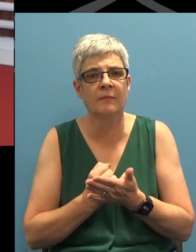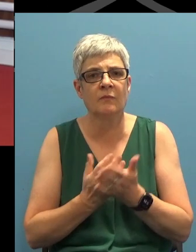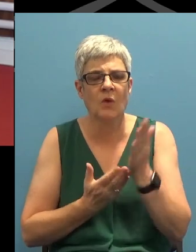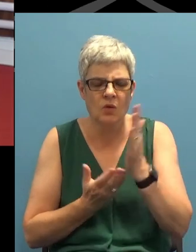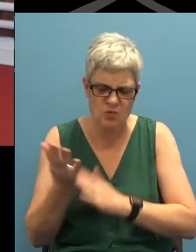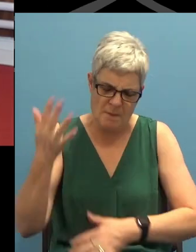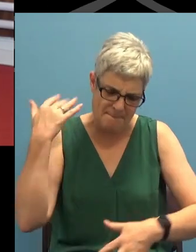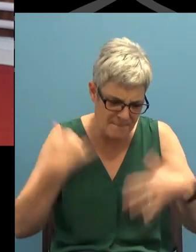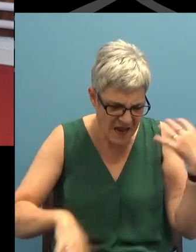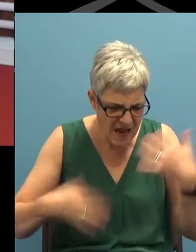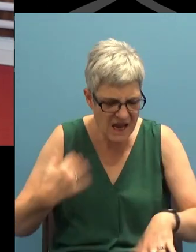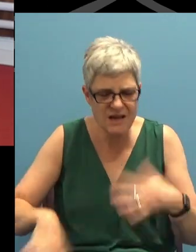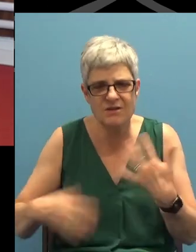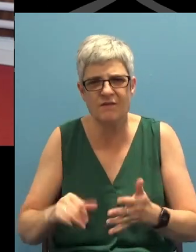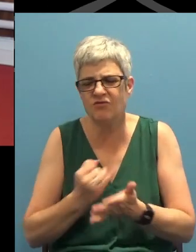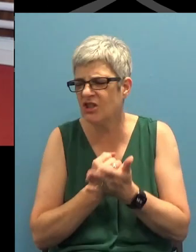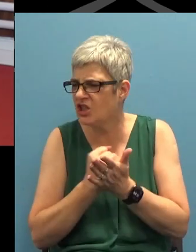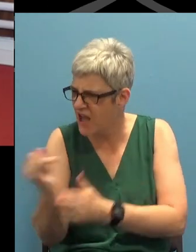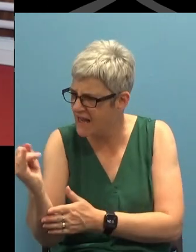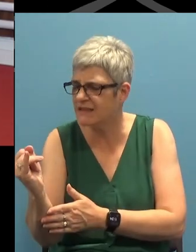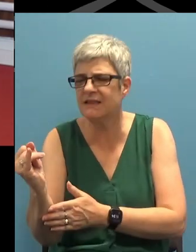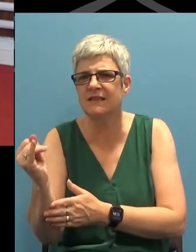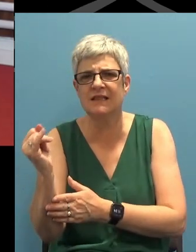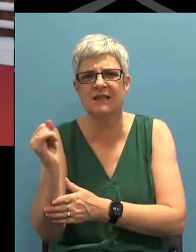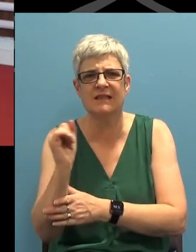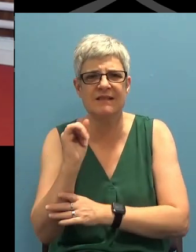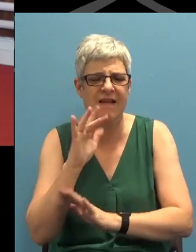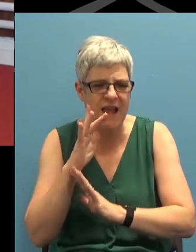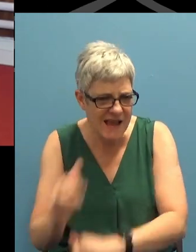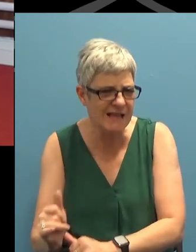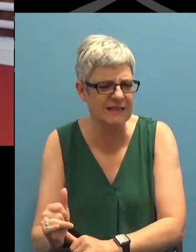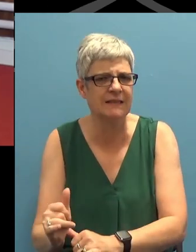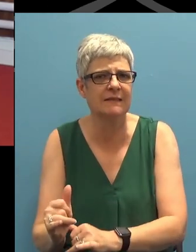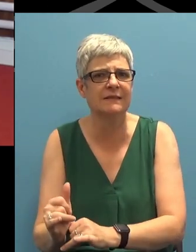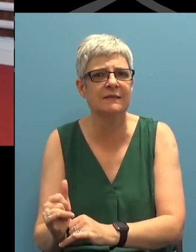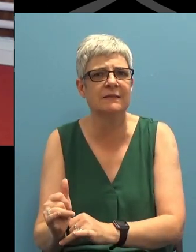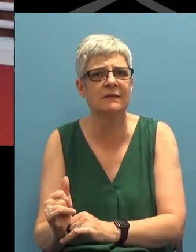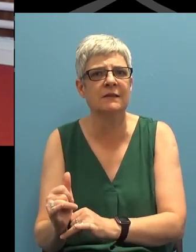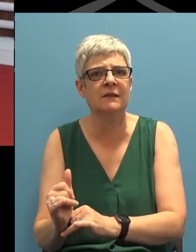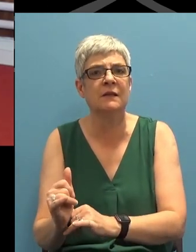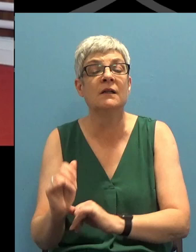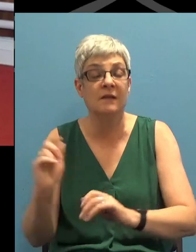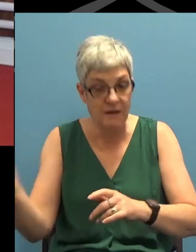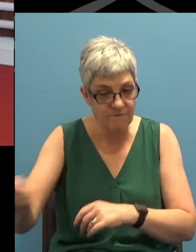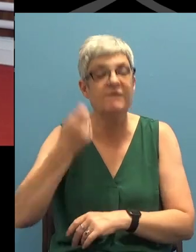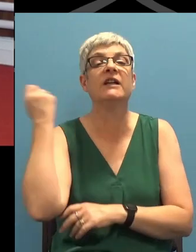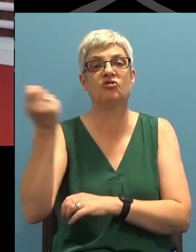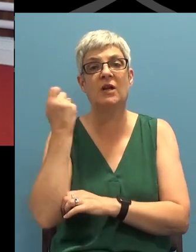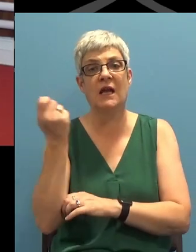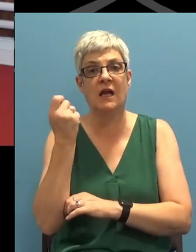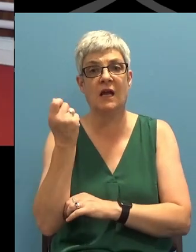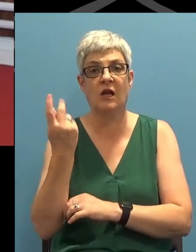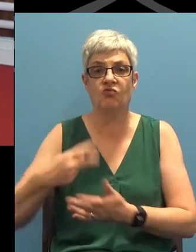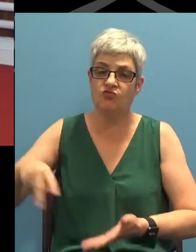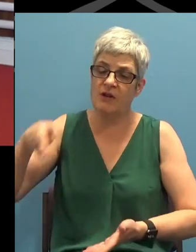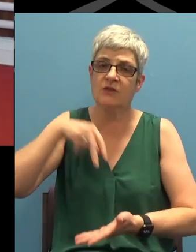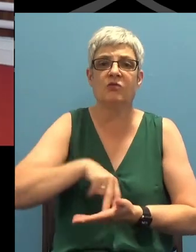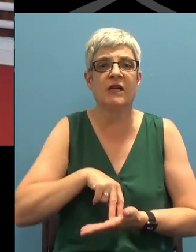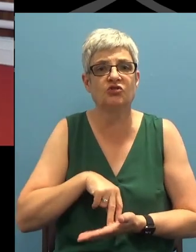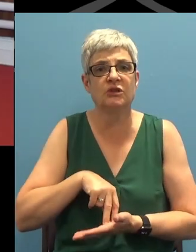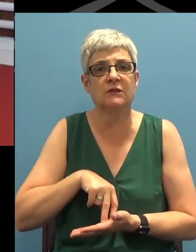Through the pain of being rejected and despised came the victory of